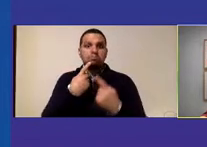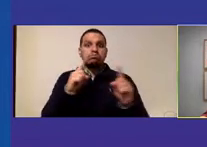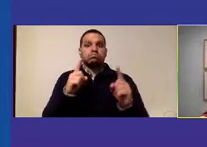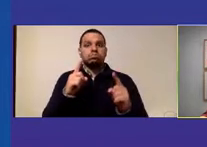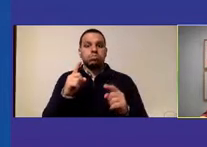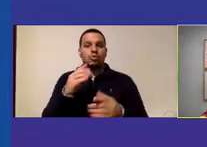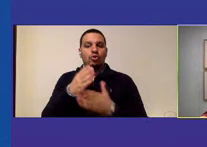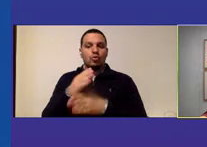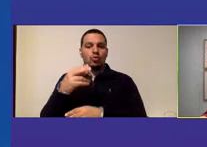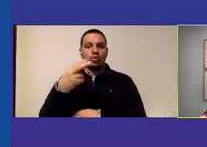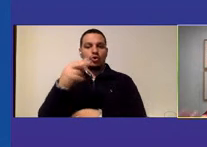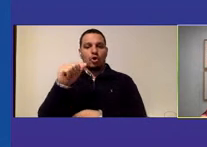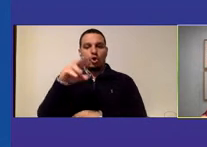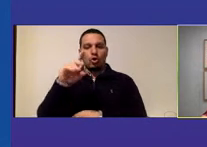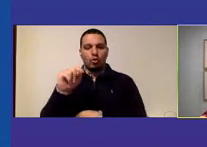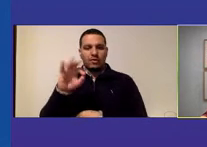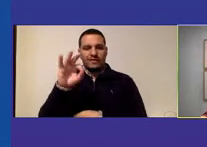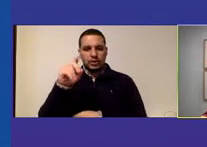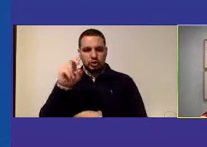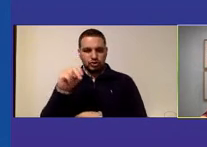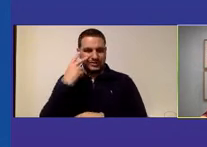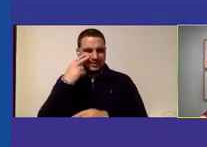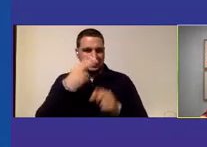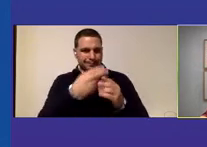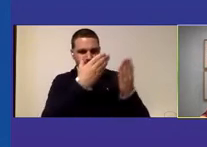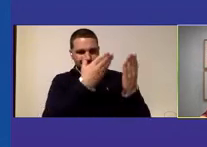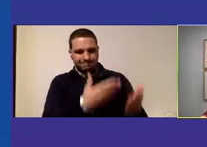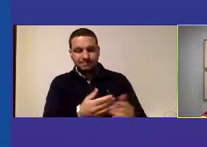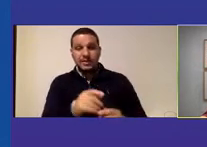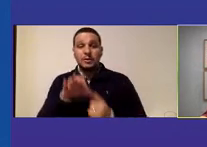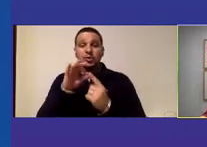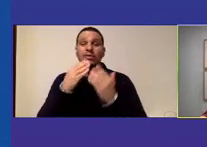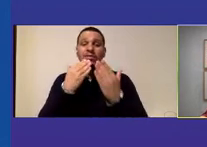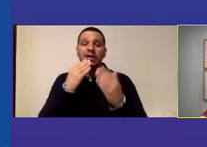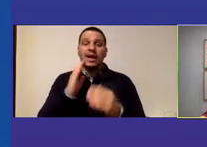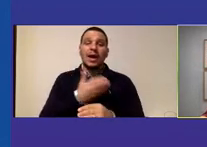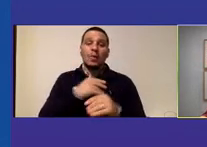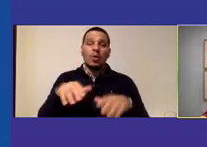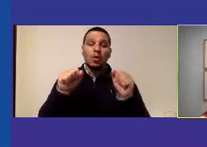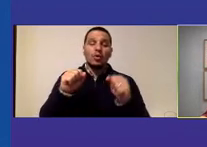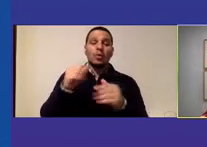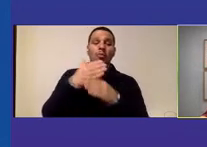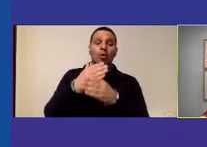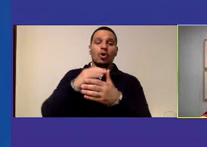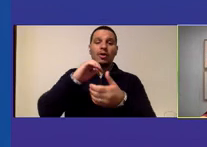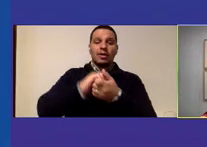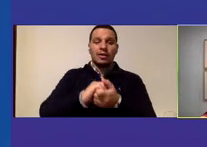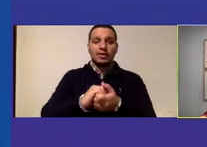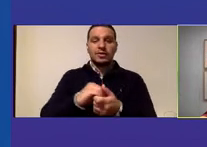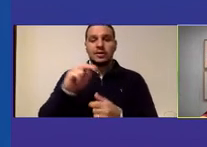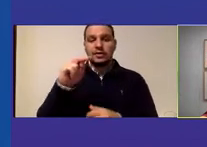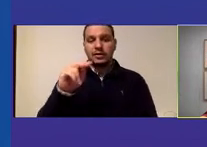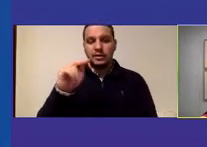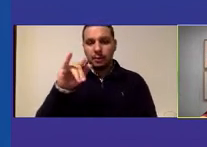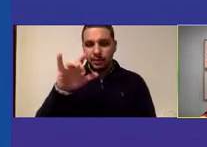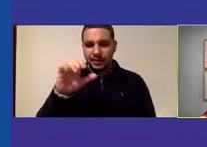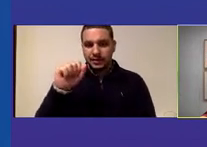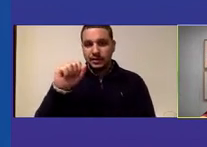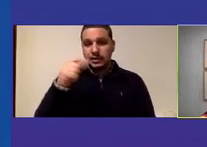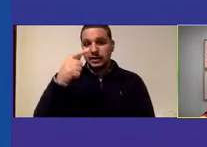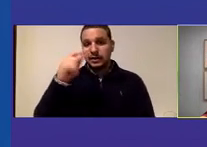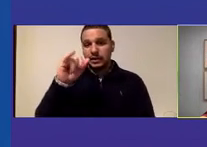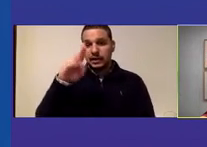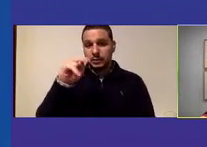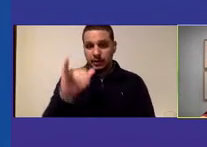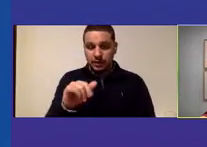Arnhold Foundation. A special thanks to our host and partner level sponsors, Now Shelby Productions, Gibney, In